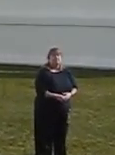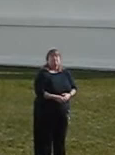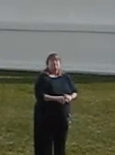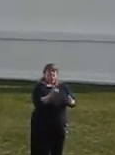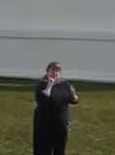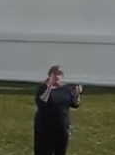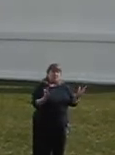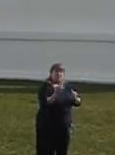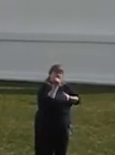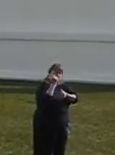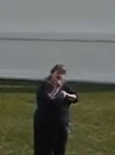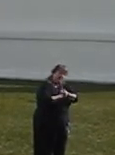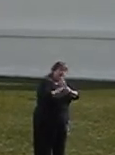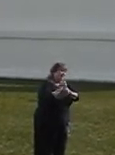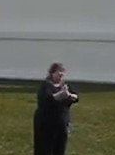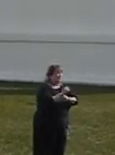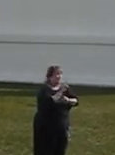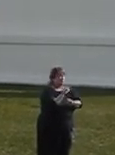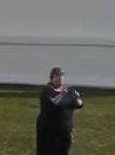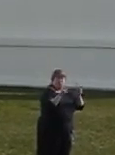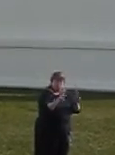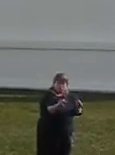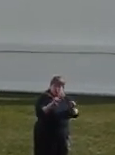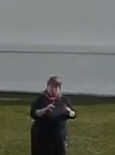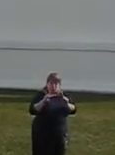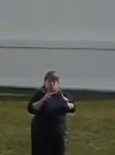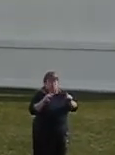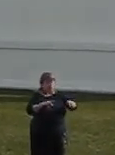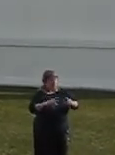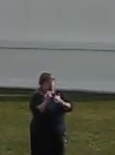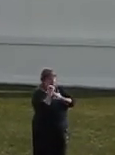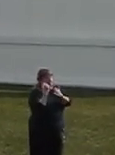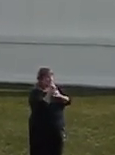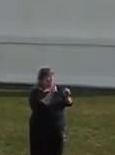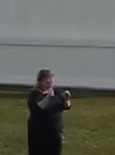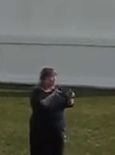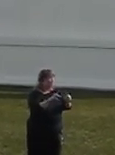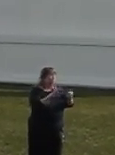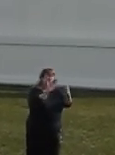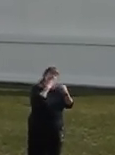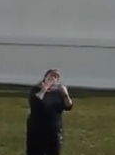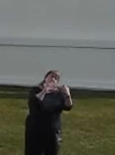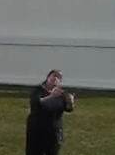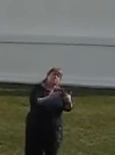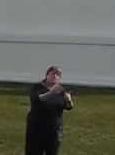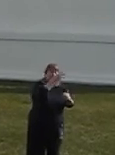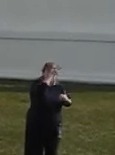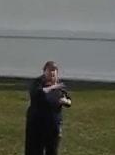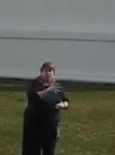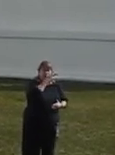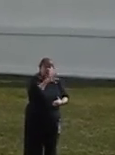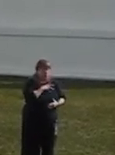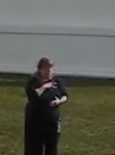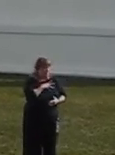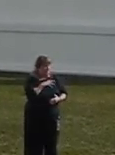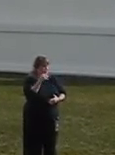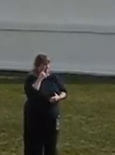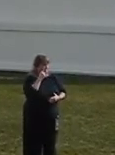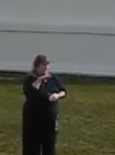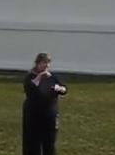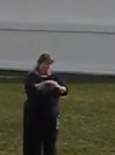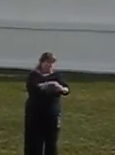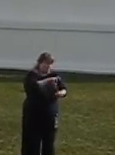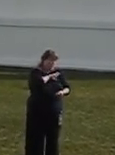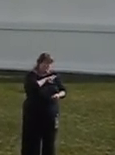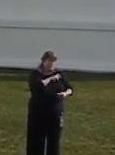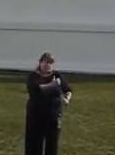I urge every Virginian to take every opportunity to thank a man or woman in a law enforcement